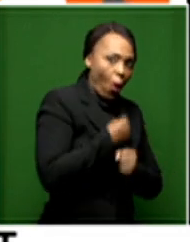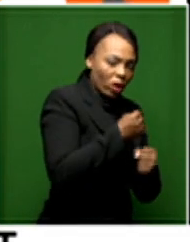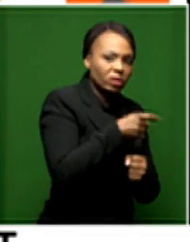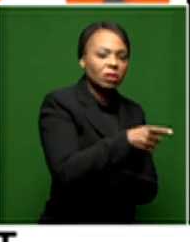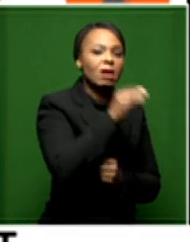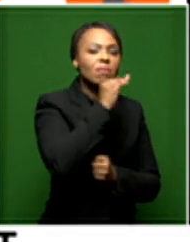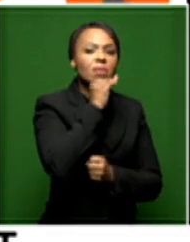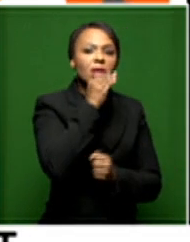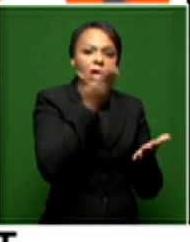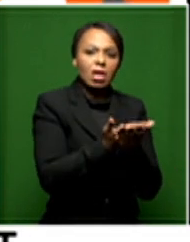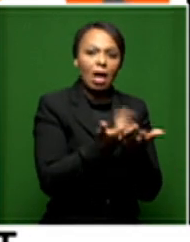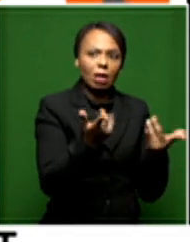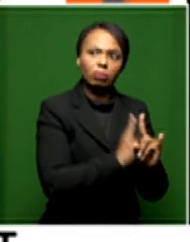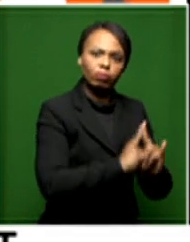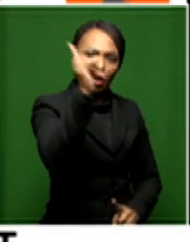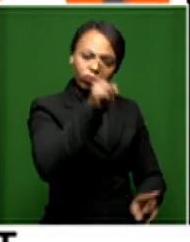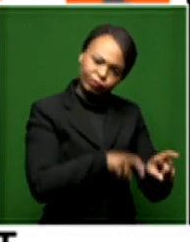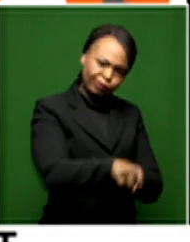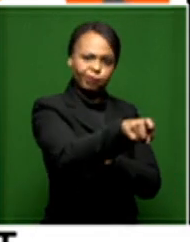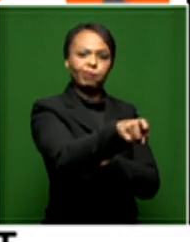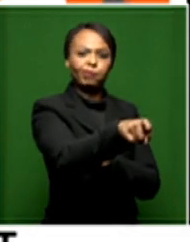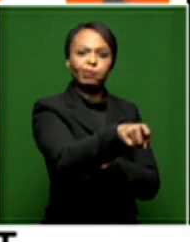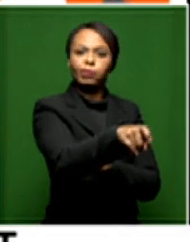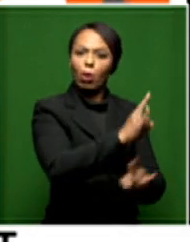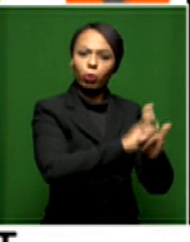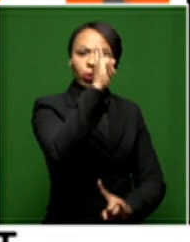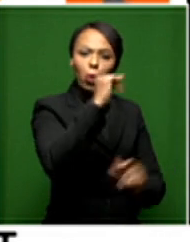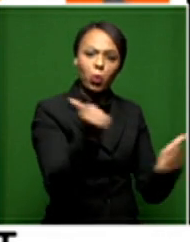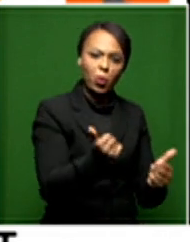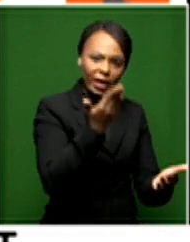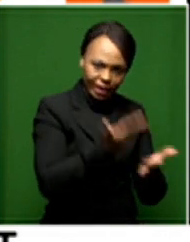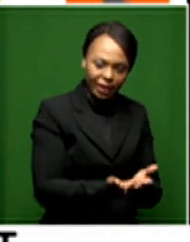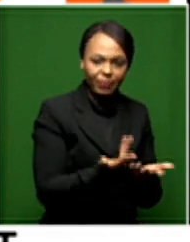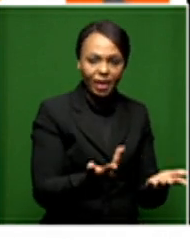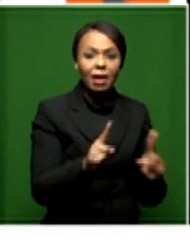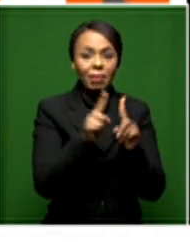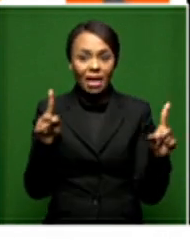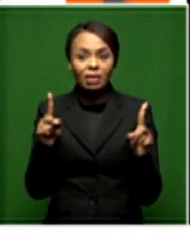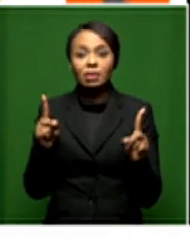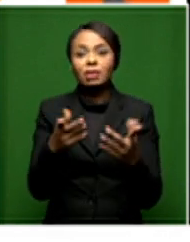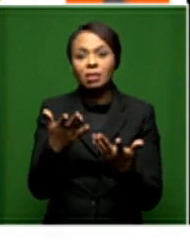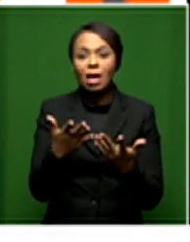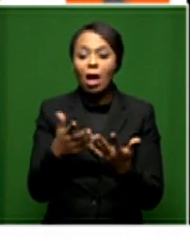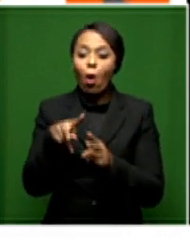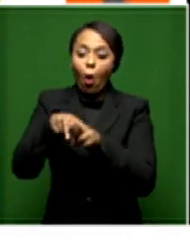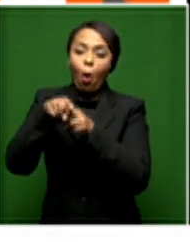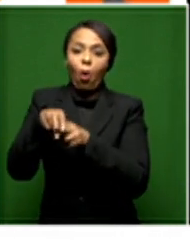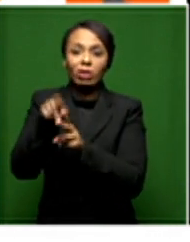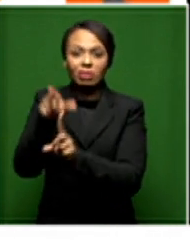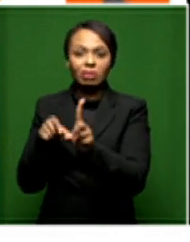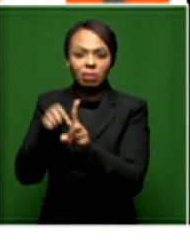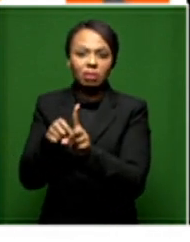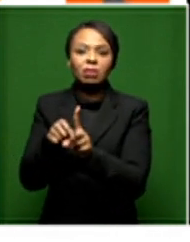turn a match around and give you that last winning goal. But it's also really challenging for a rider. Horse riding in general gives